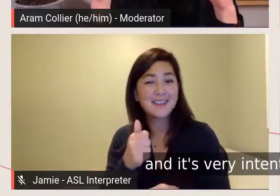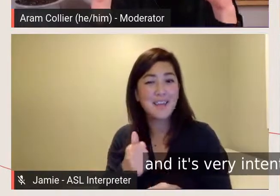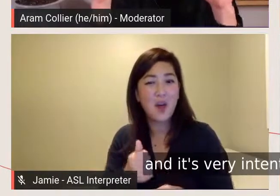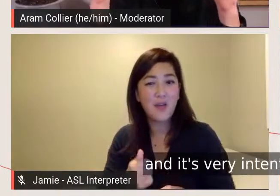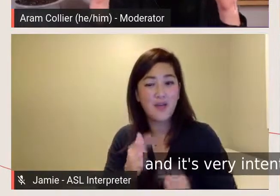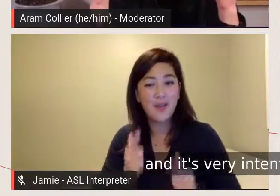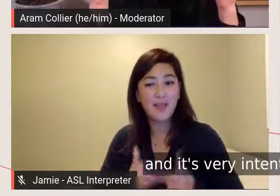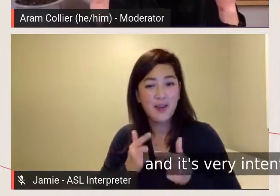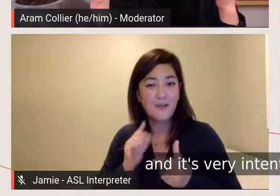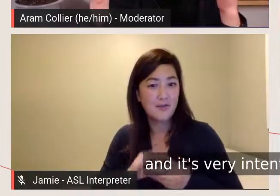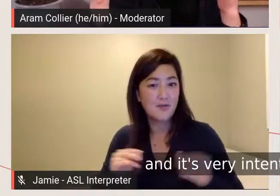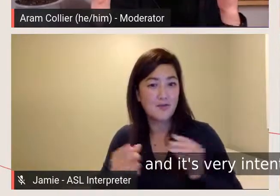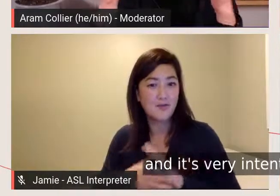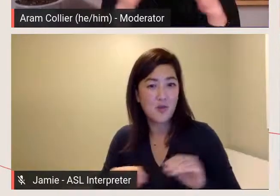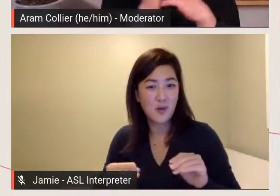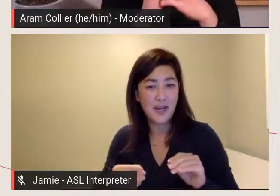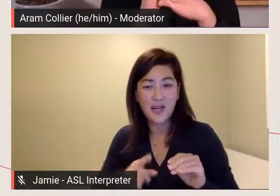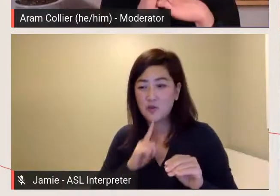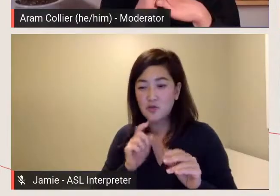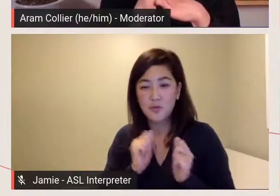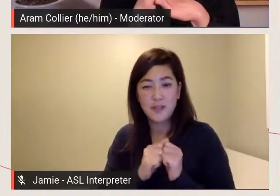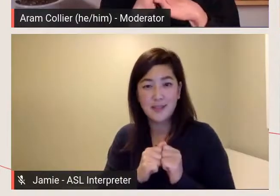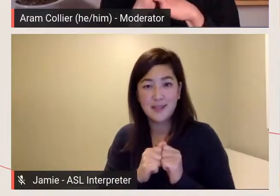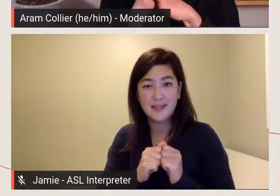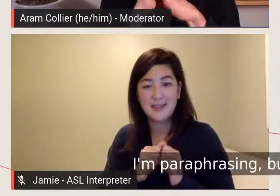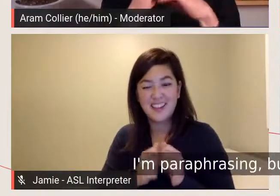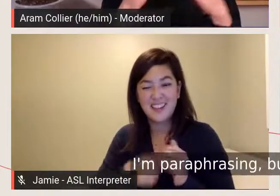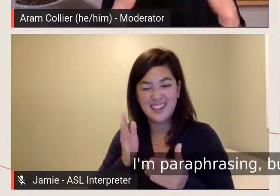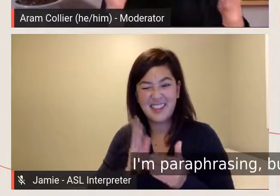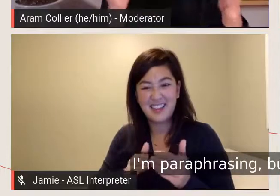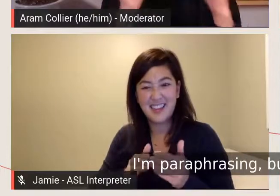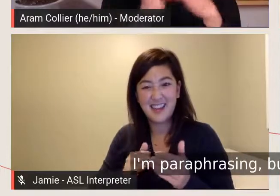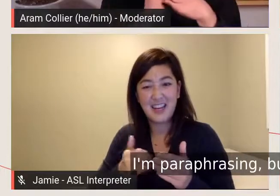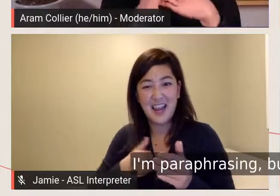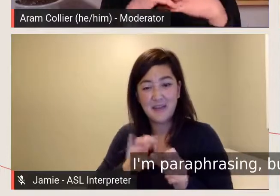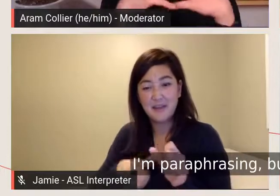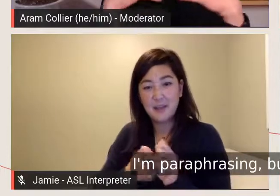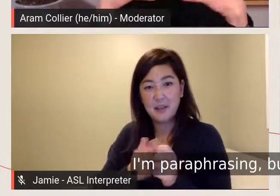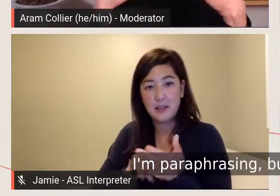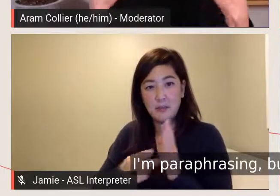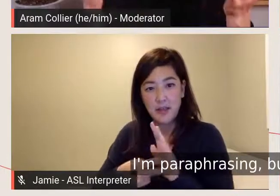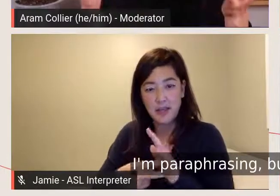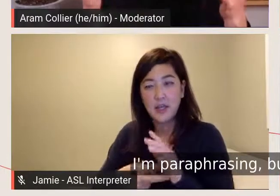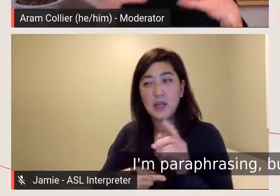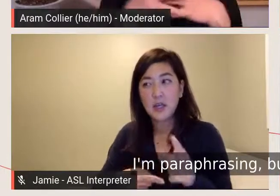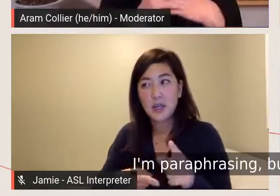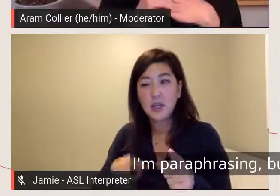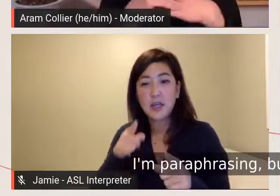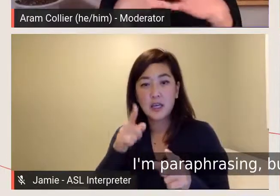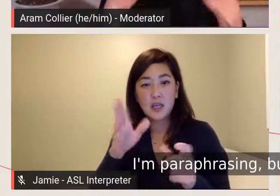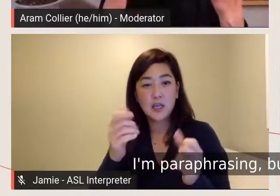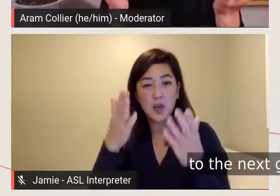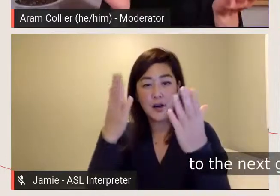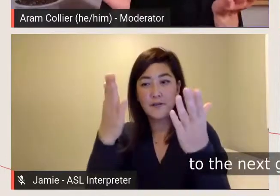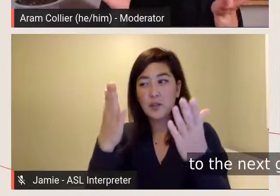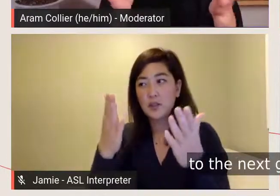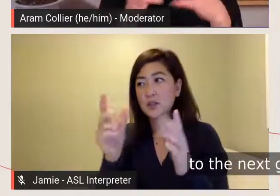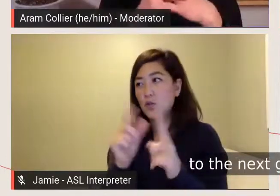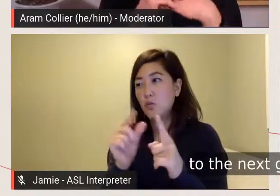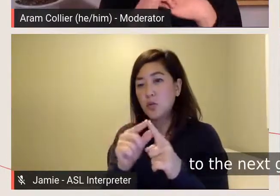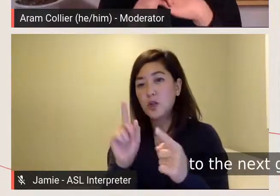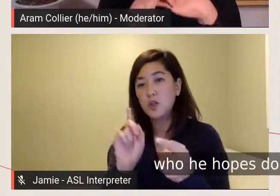and it's very intentional in the end. He I'm paraphrasing, but he offers a word to the